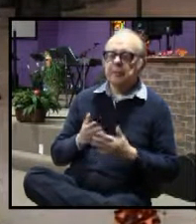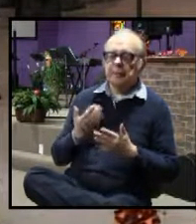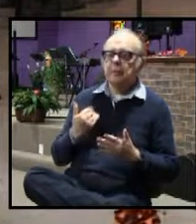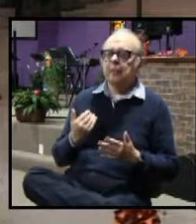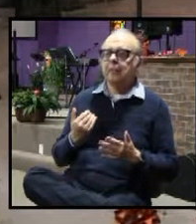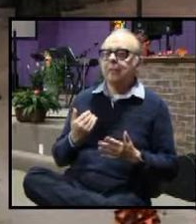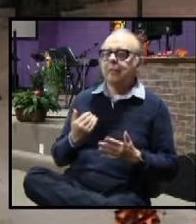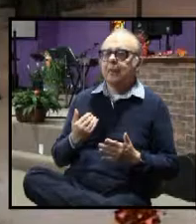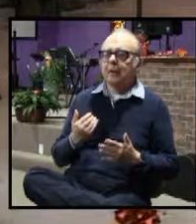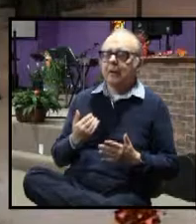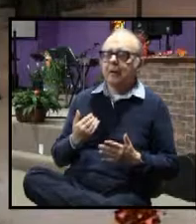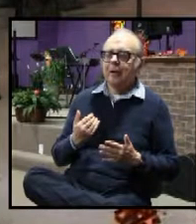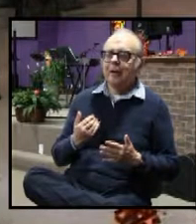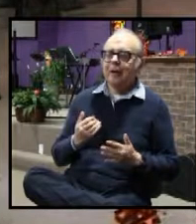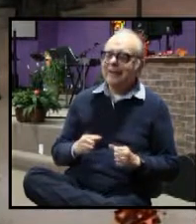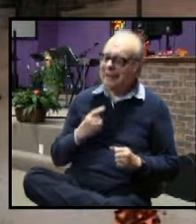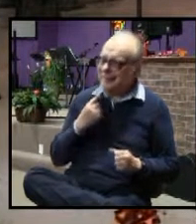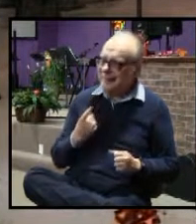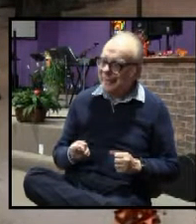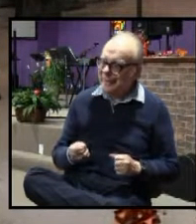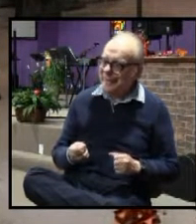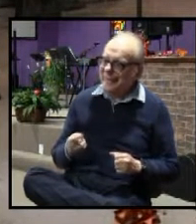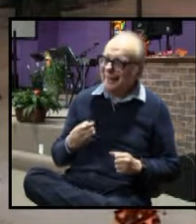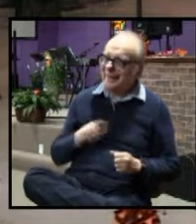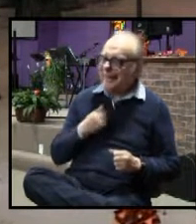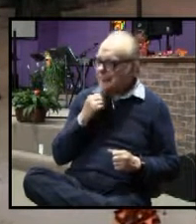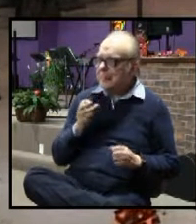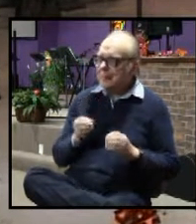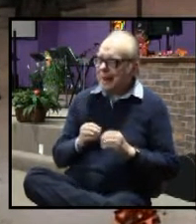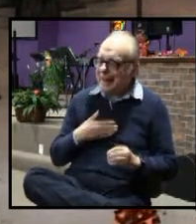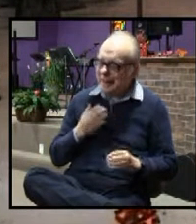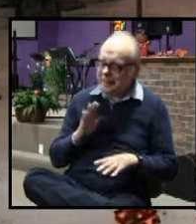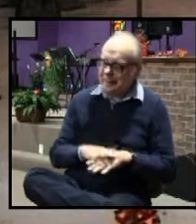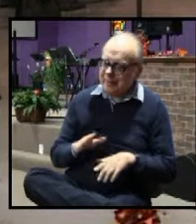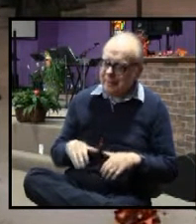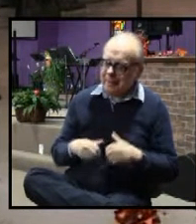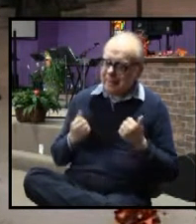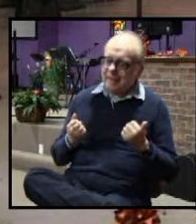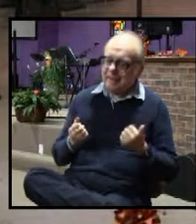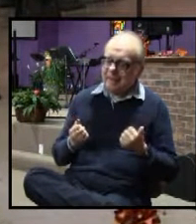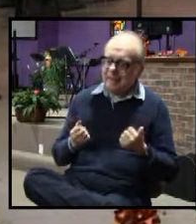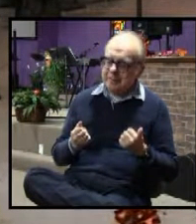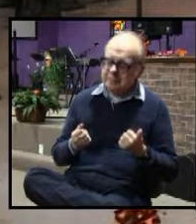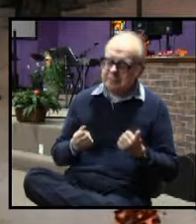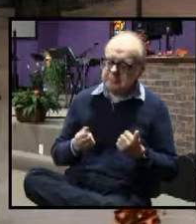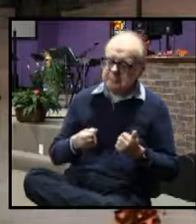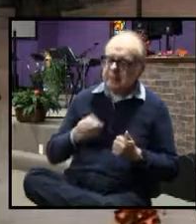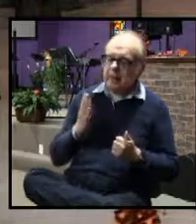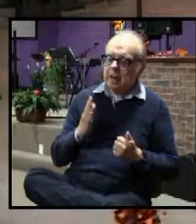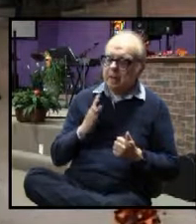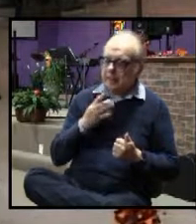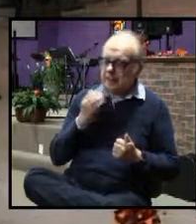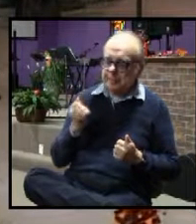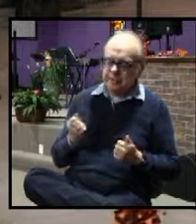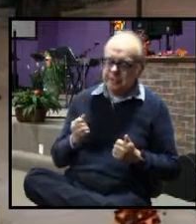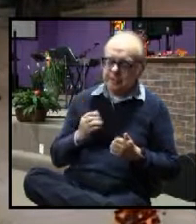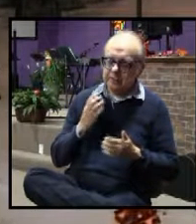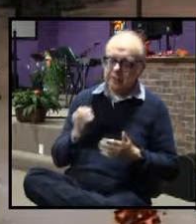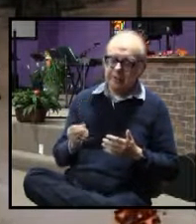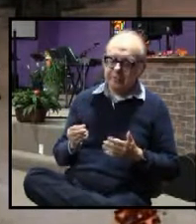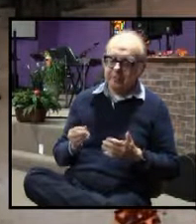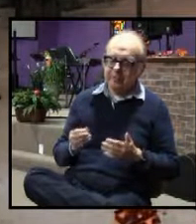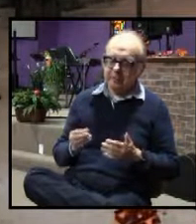to be, or we have, I can tell you that we haven't been happier in our lives letting God be the leader. That has been the best experience ever. The